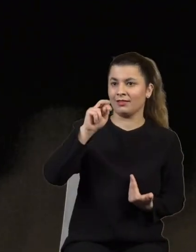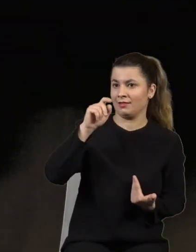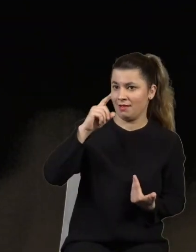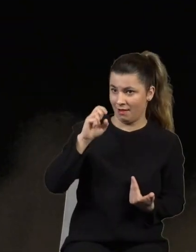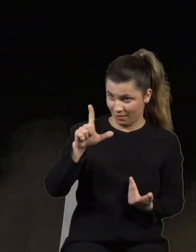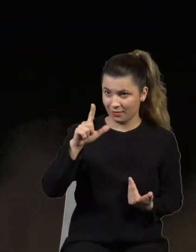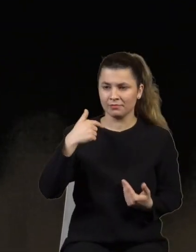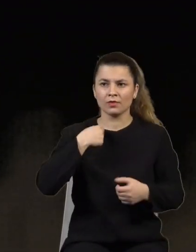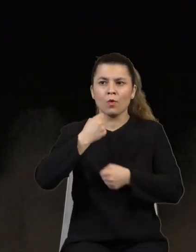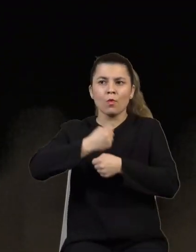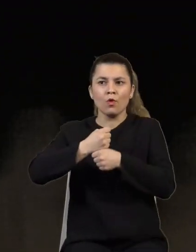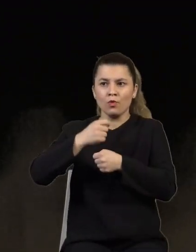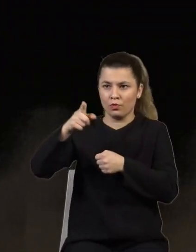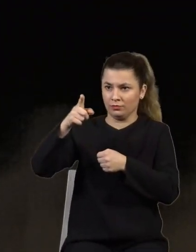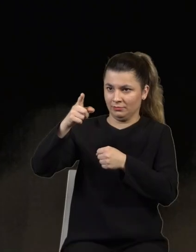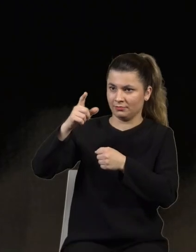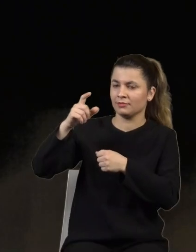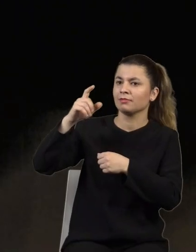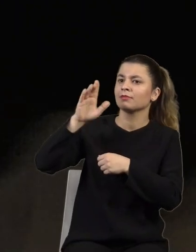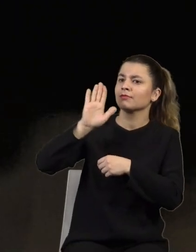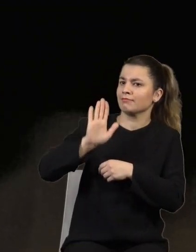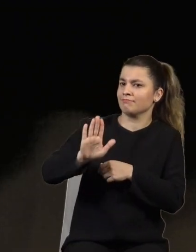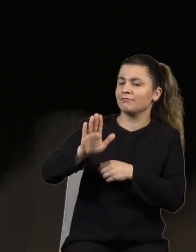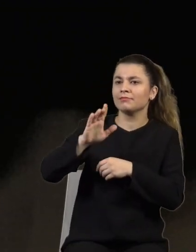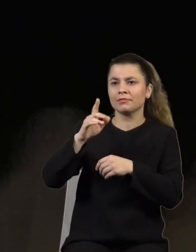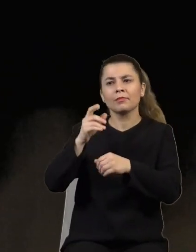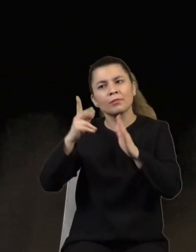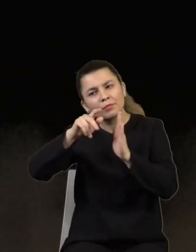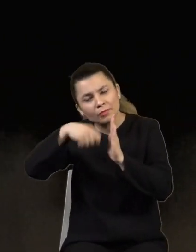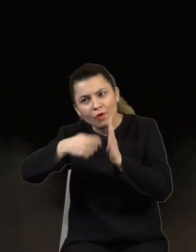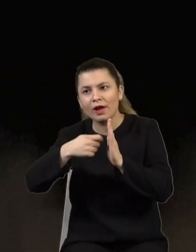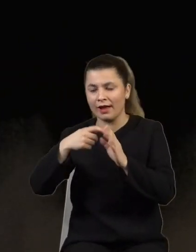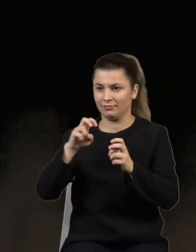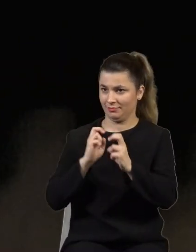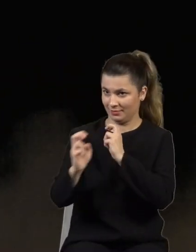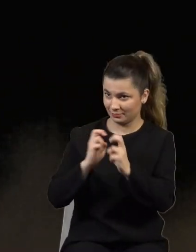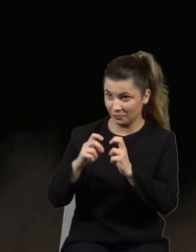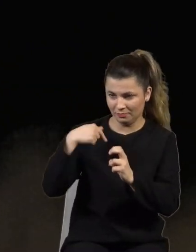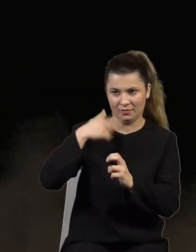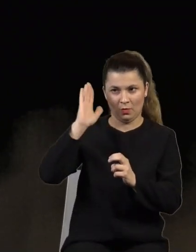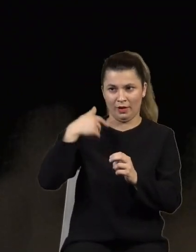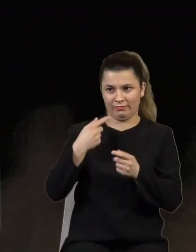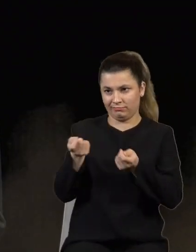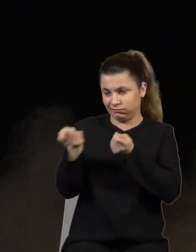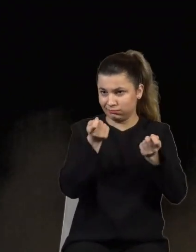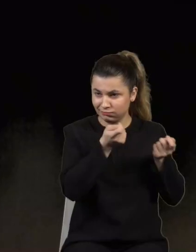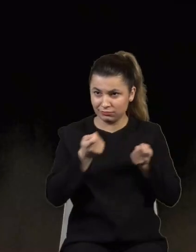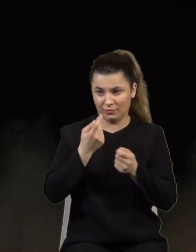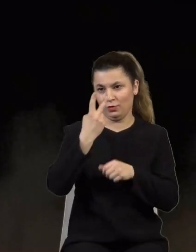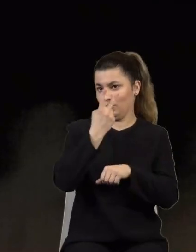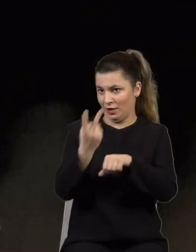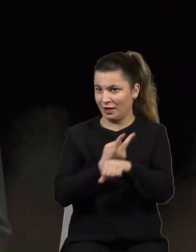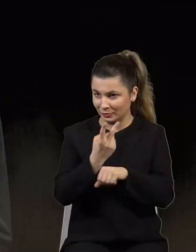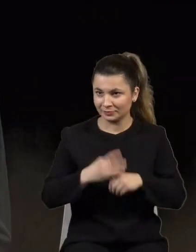will have the pleasure to guide you through the next 2 hours. At the very beginning, I would like